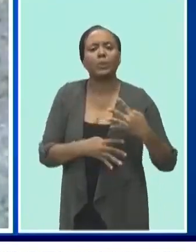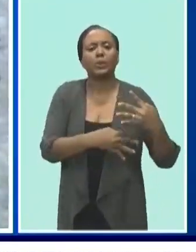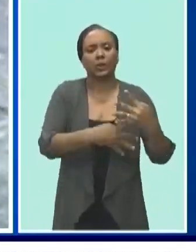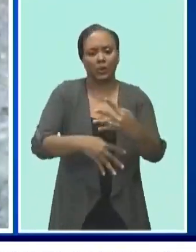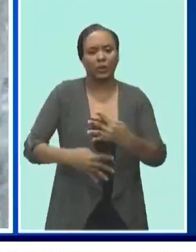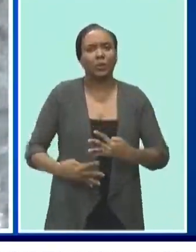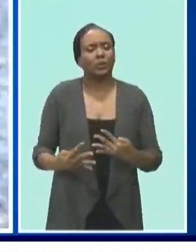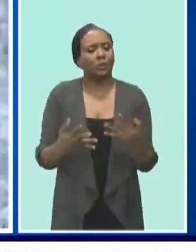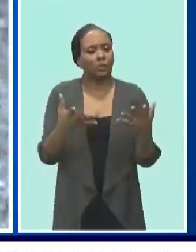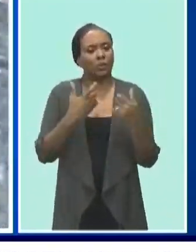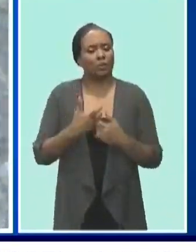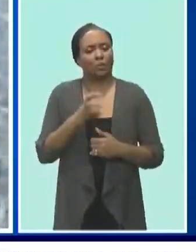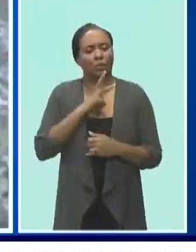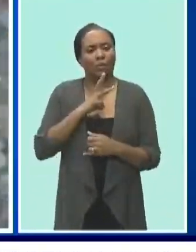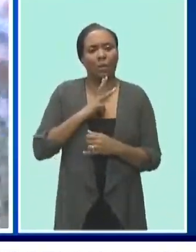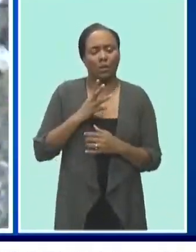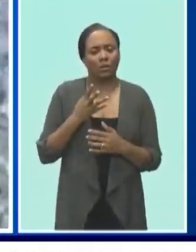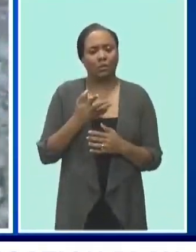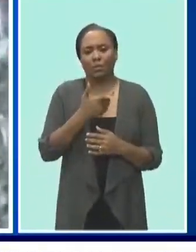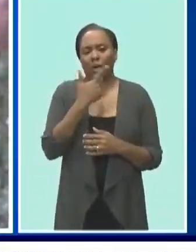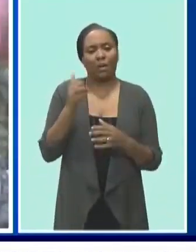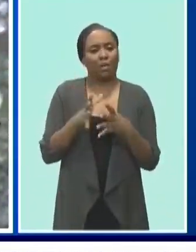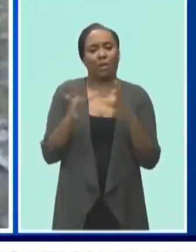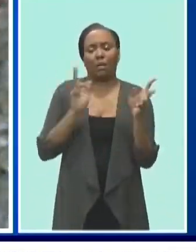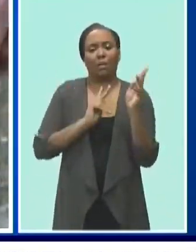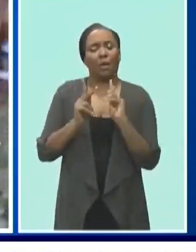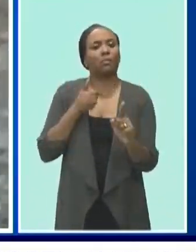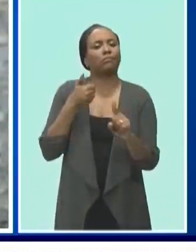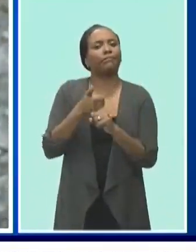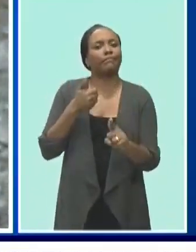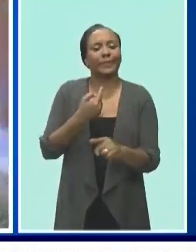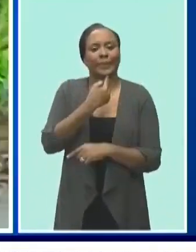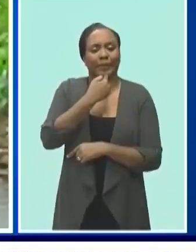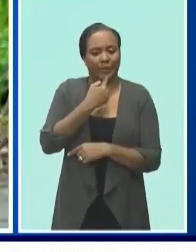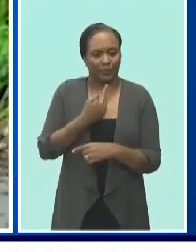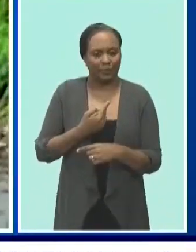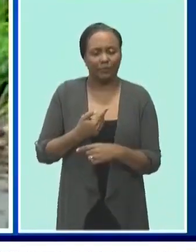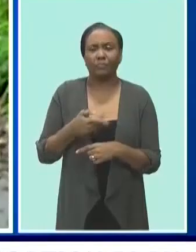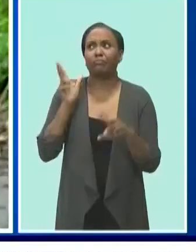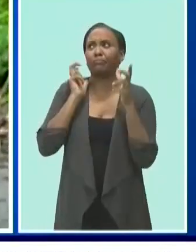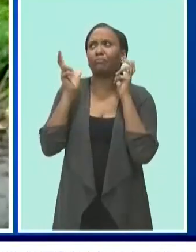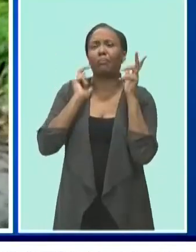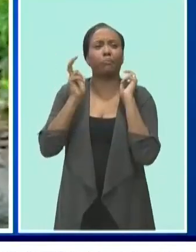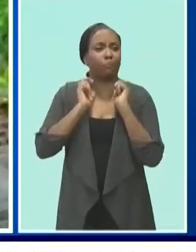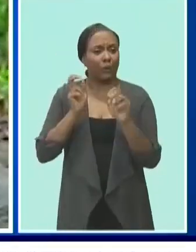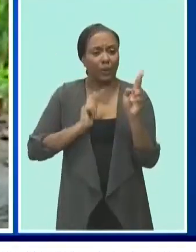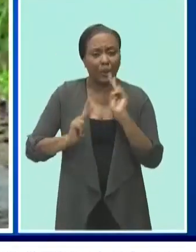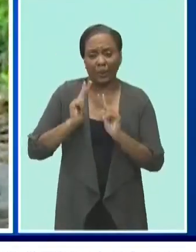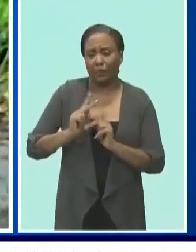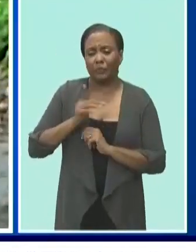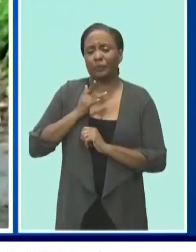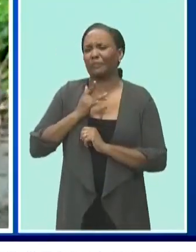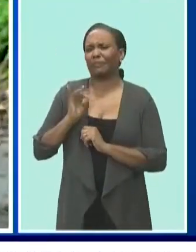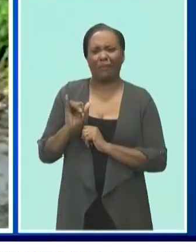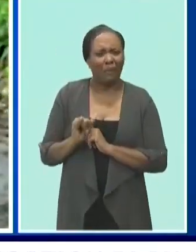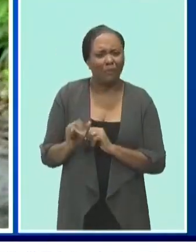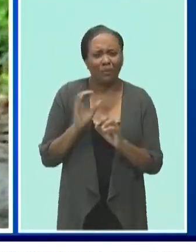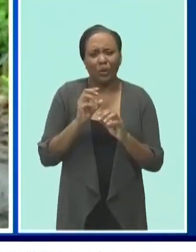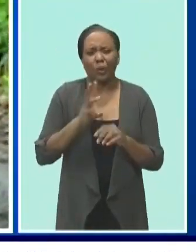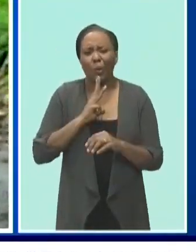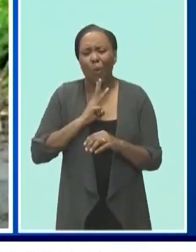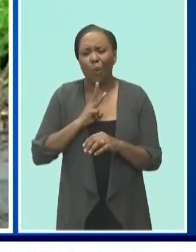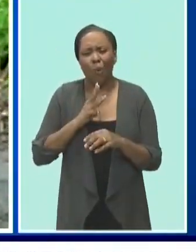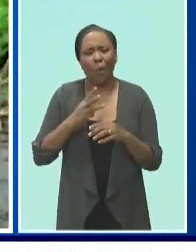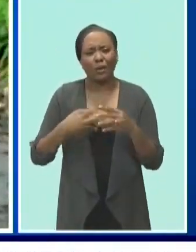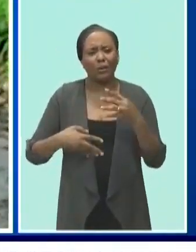water for those who would otherwise be affected. We know and we have heard the cries of the people who are affected.